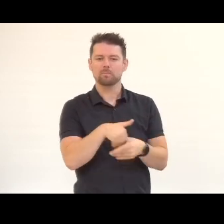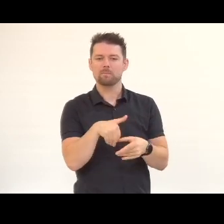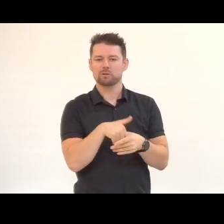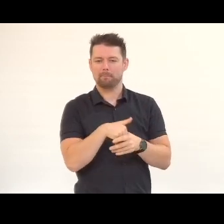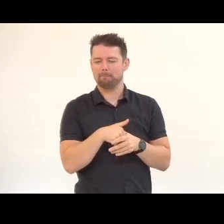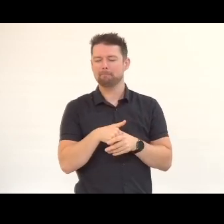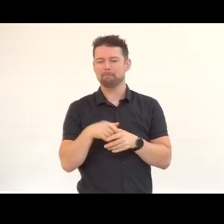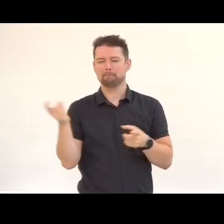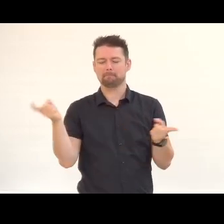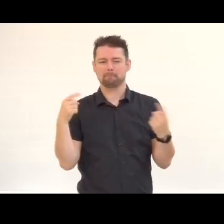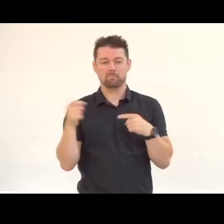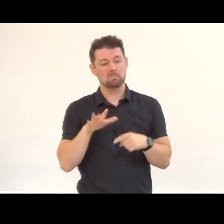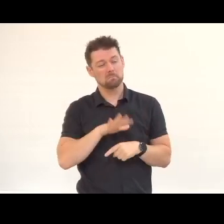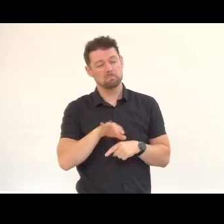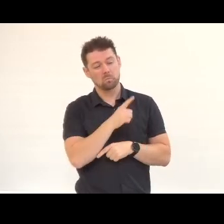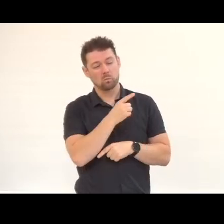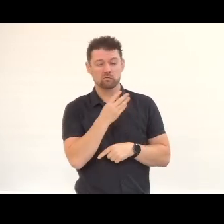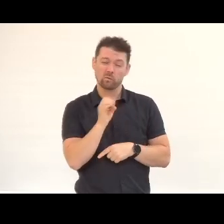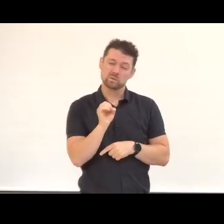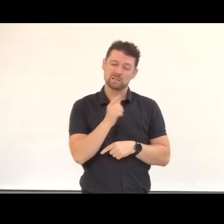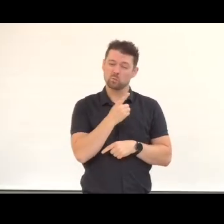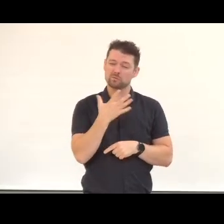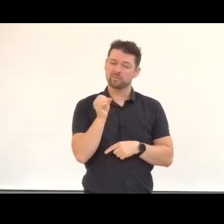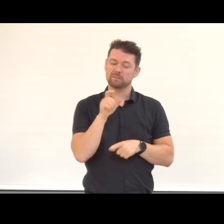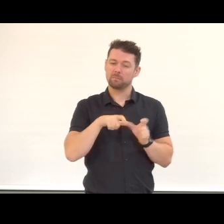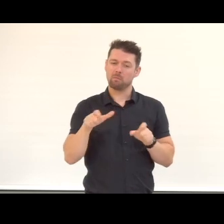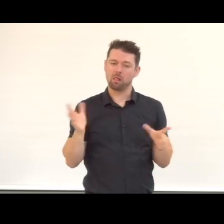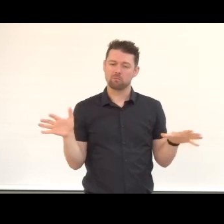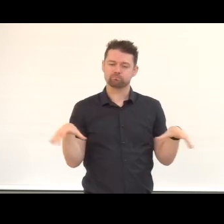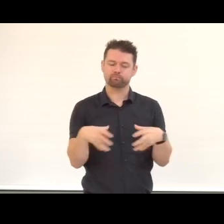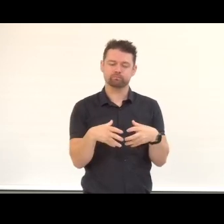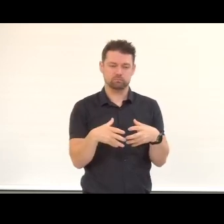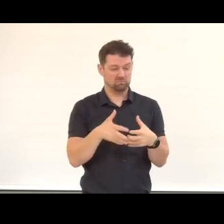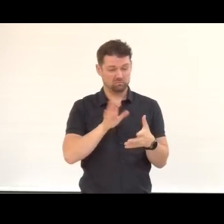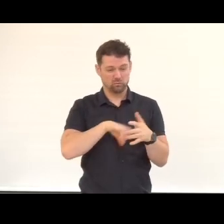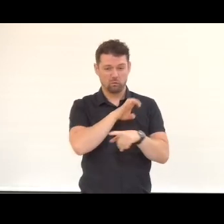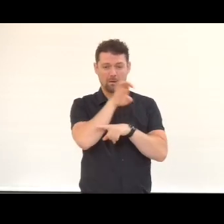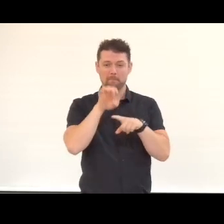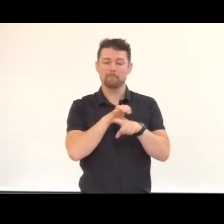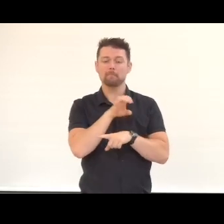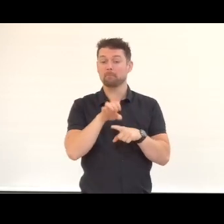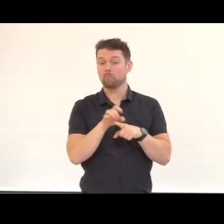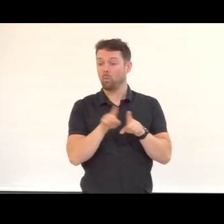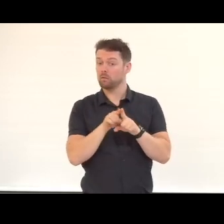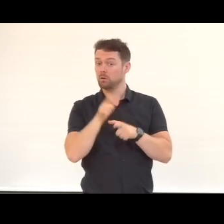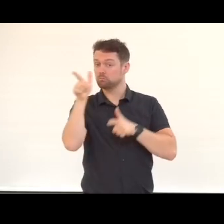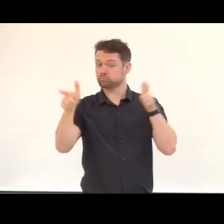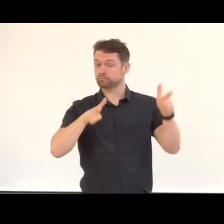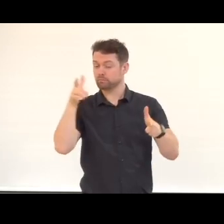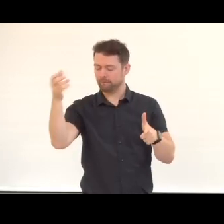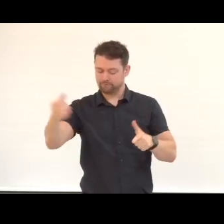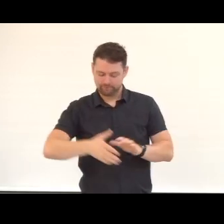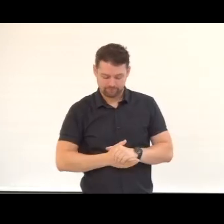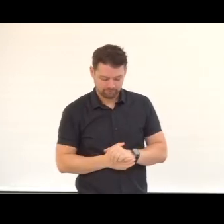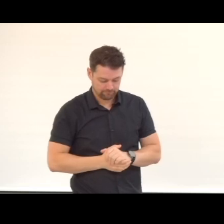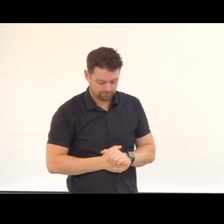moment. It's about 140, 150 members, and from all over Europe and beyond even. We